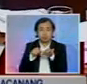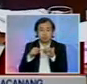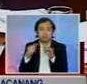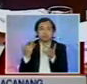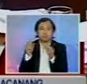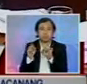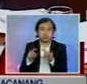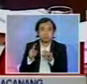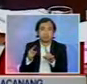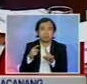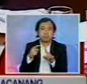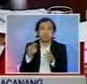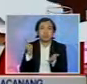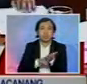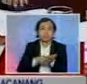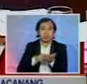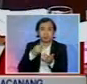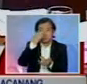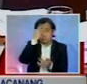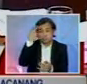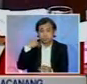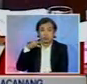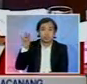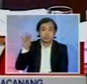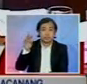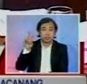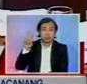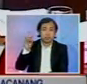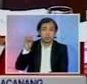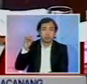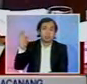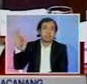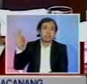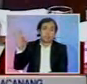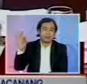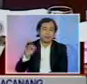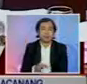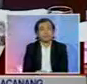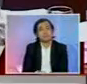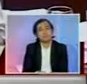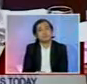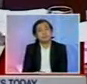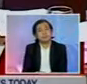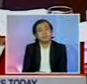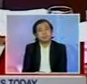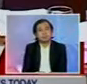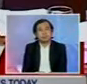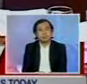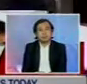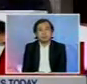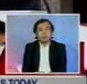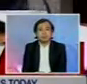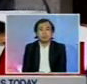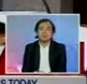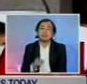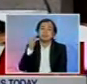on March 17, 2009, Your Honors. And the deed of sale is... In view of the answer of the